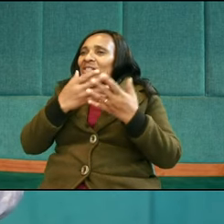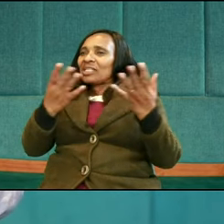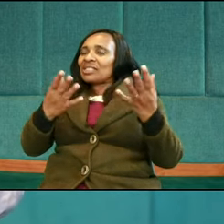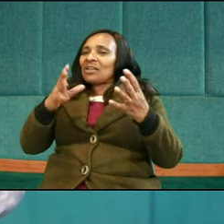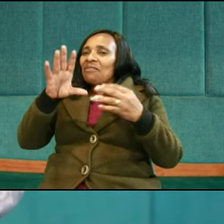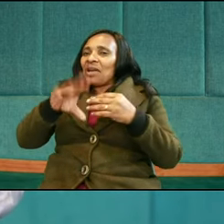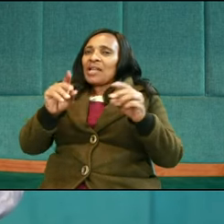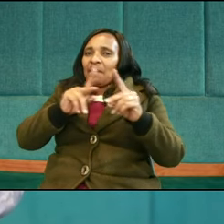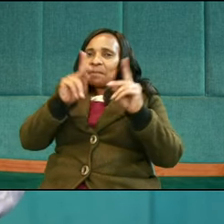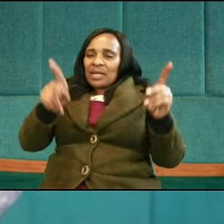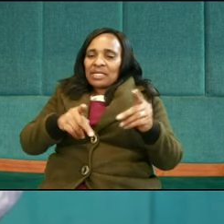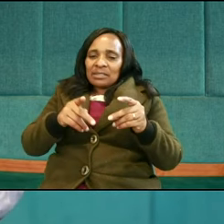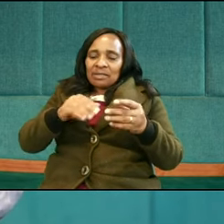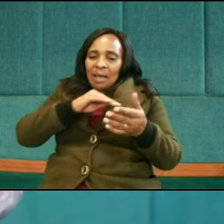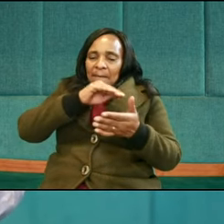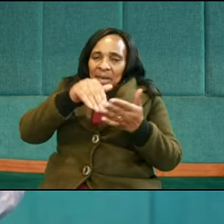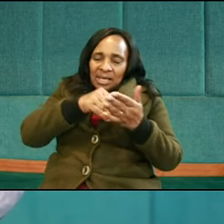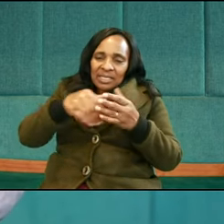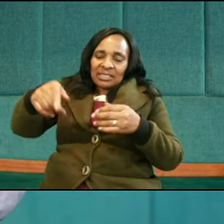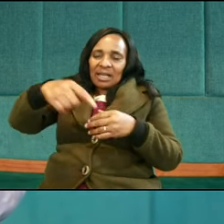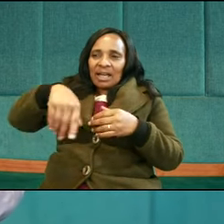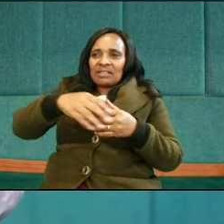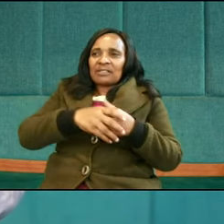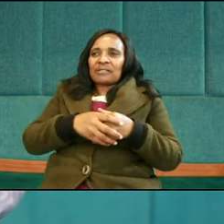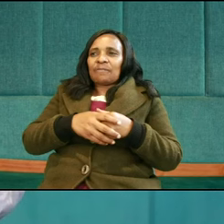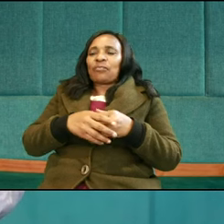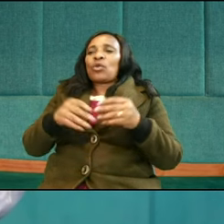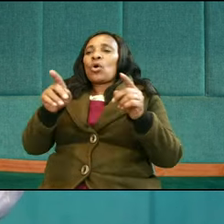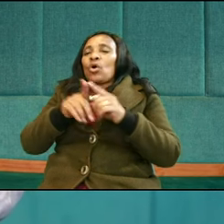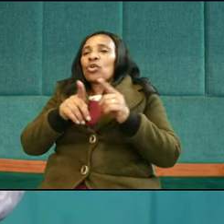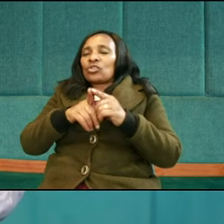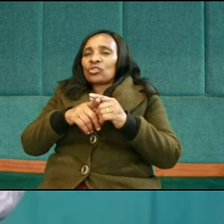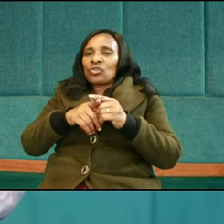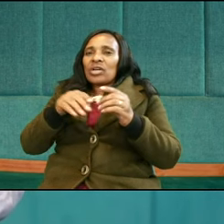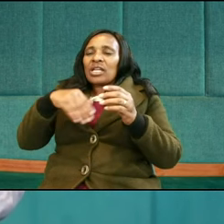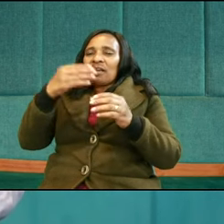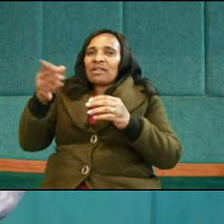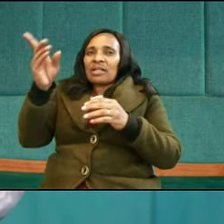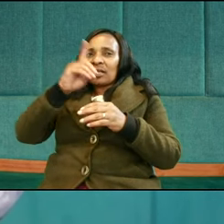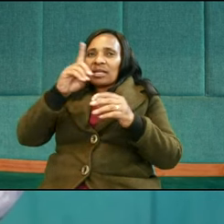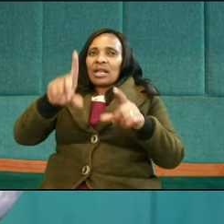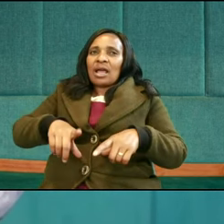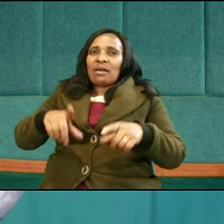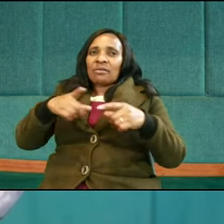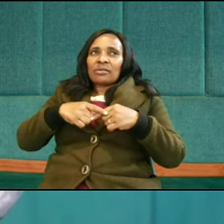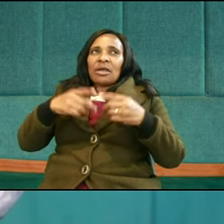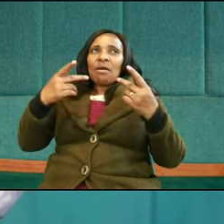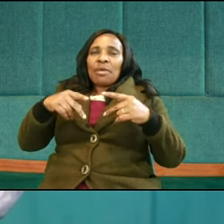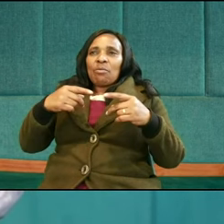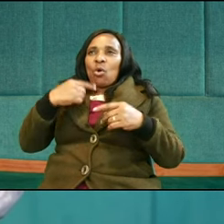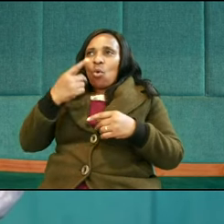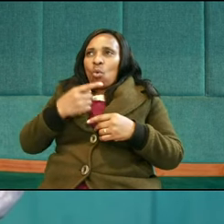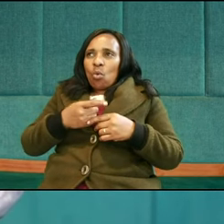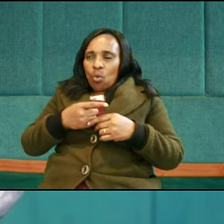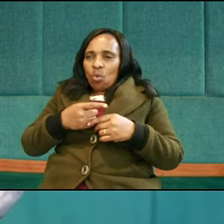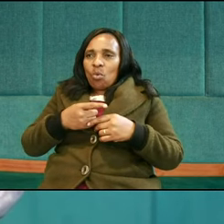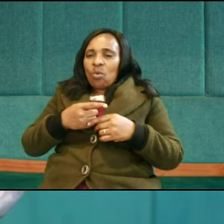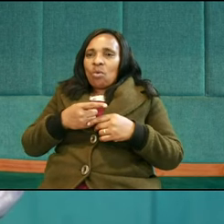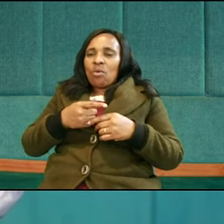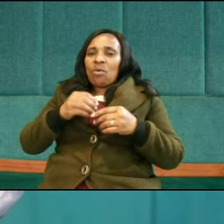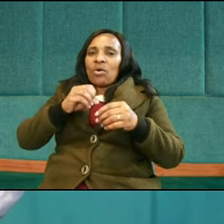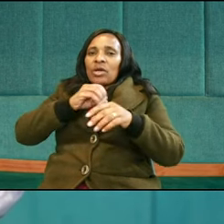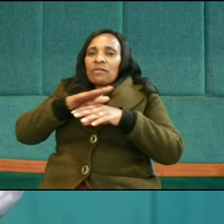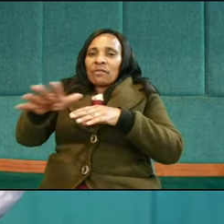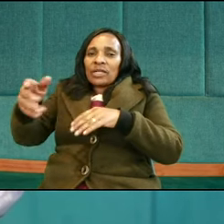in our midst. Yeah, and also in day-to-day lives, the people who might influence